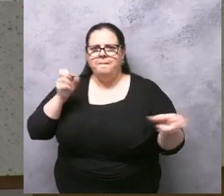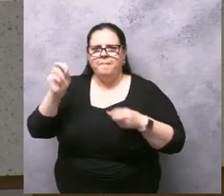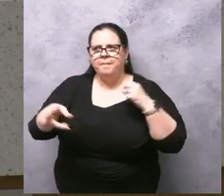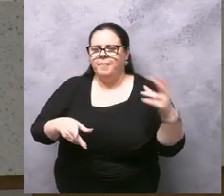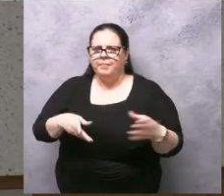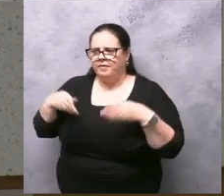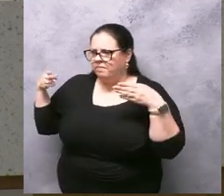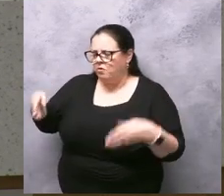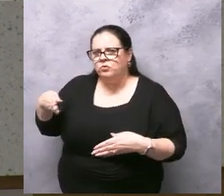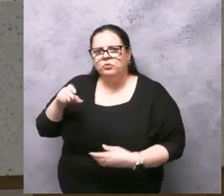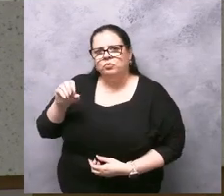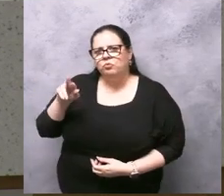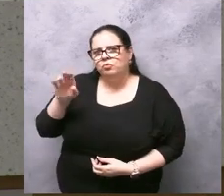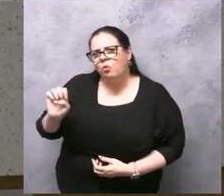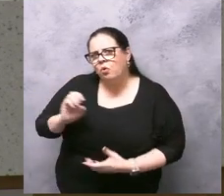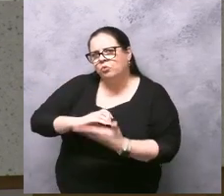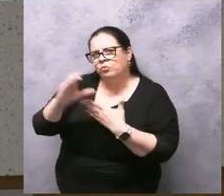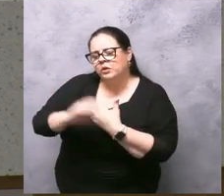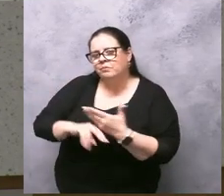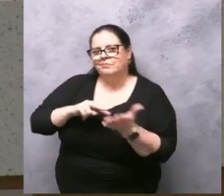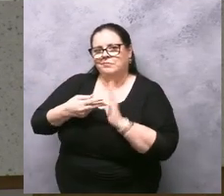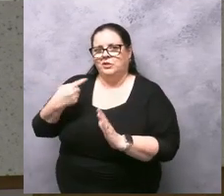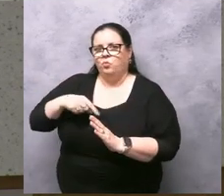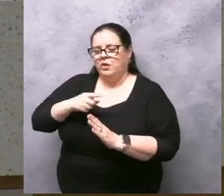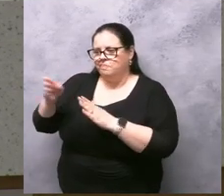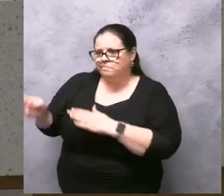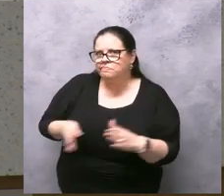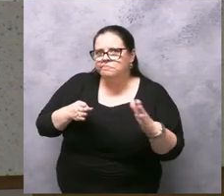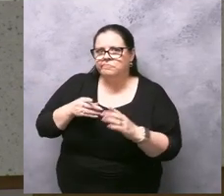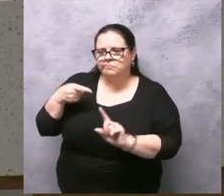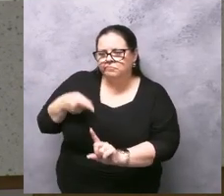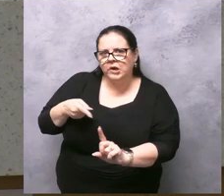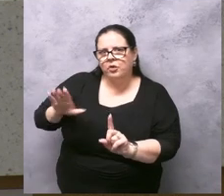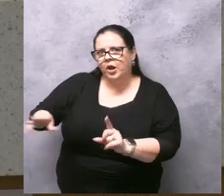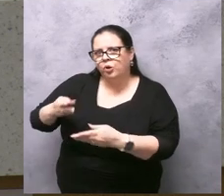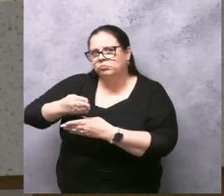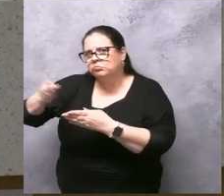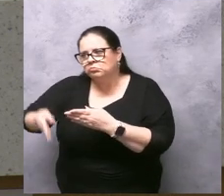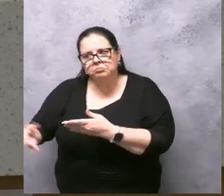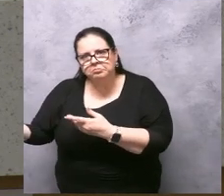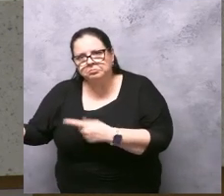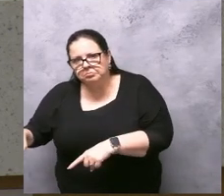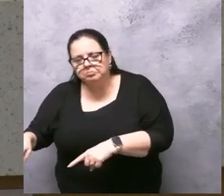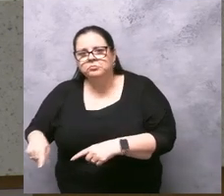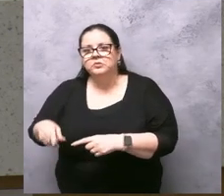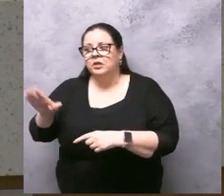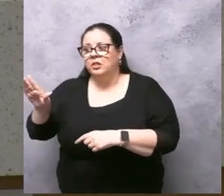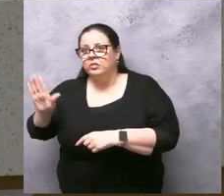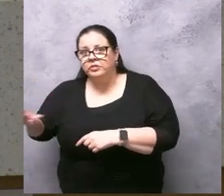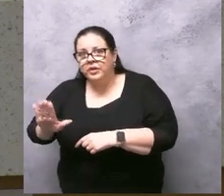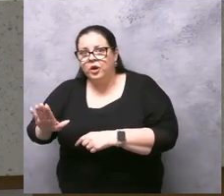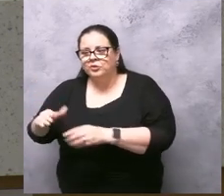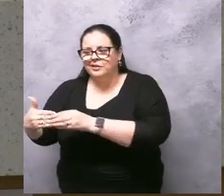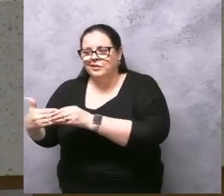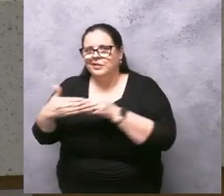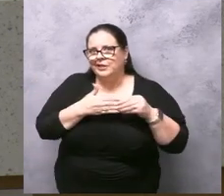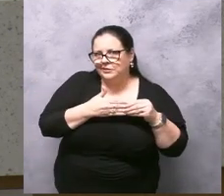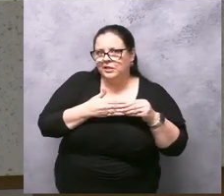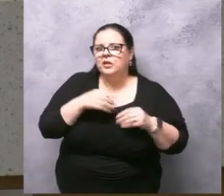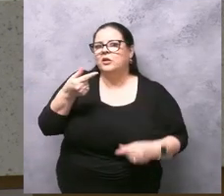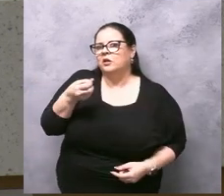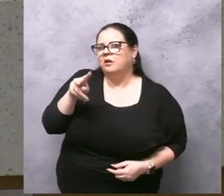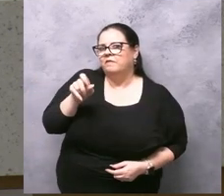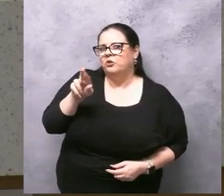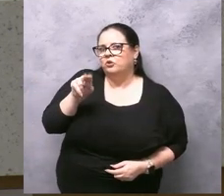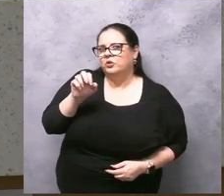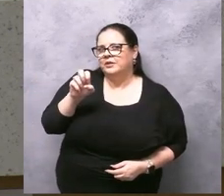core curriculum. This takes an intentional focus on student outcomes. This requires a student outcomes-focused governance model. This requires data